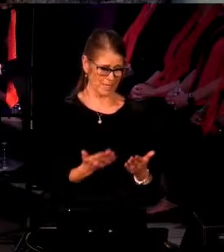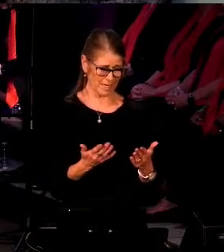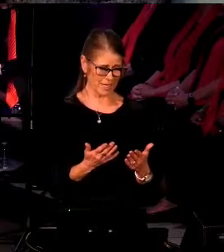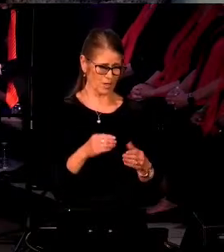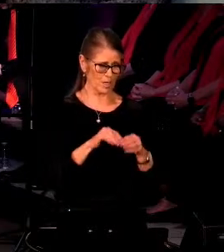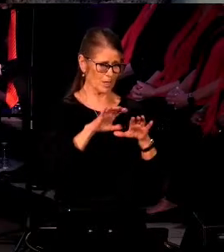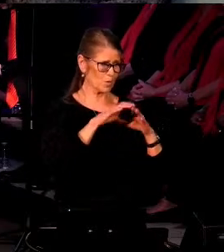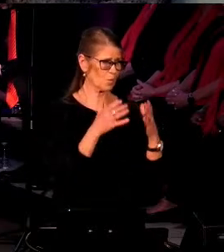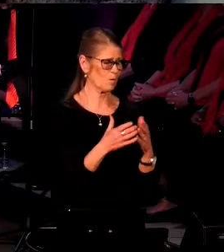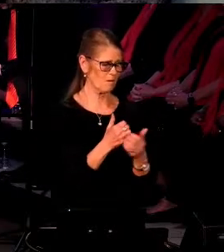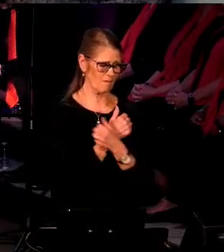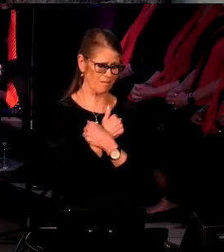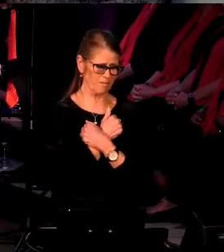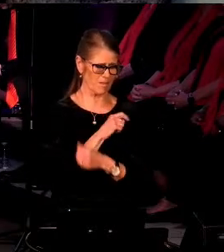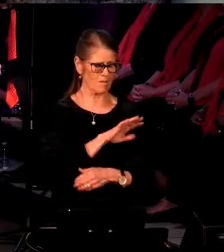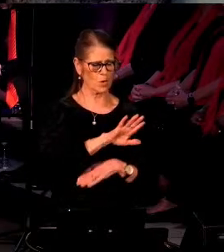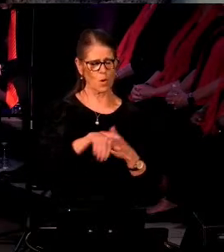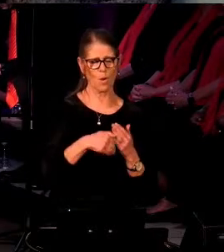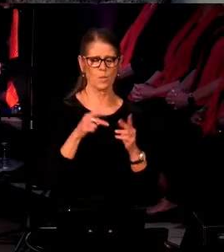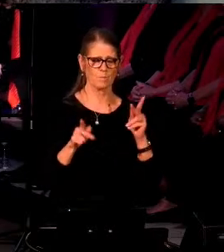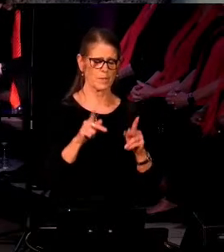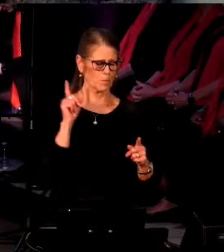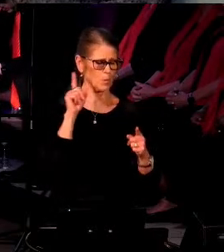end. He knew.